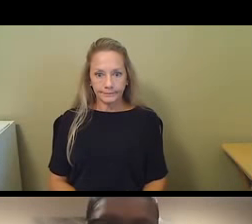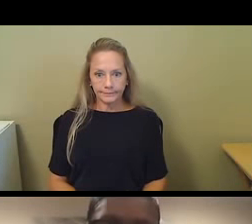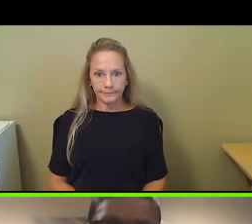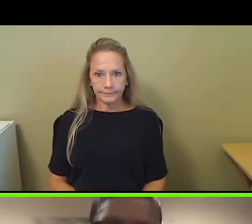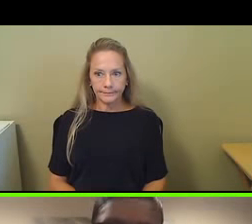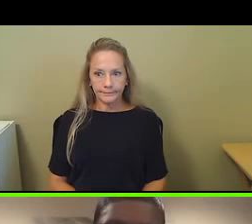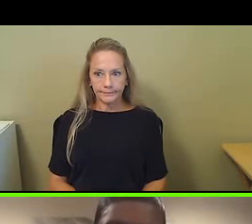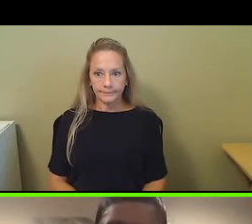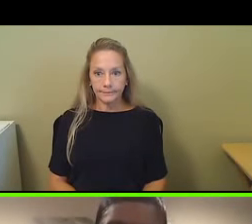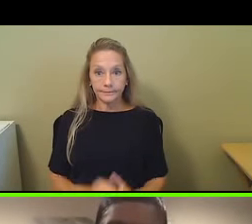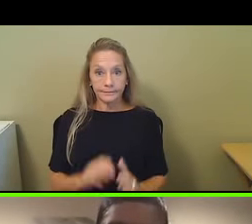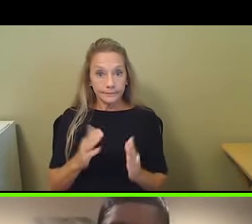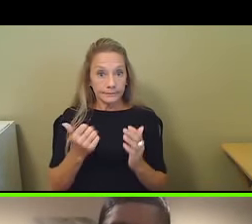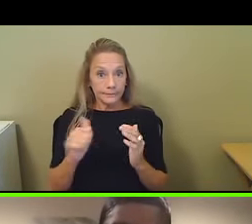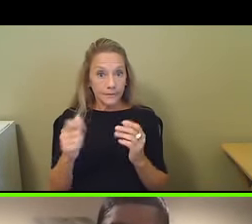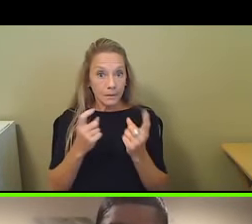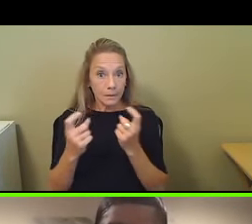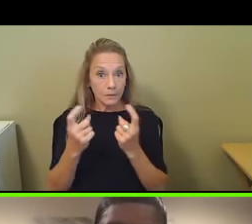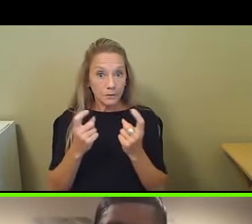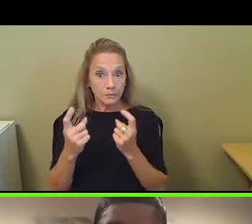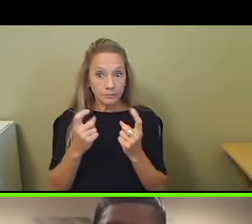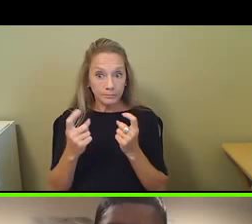Any questions on my presentation?